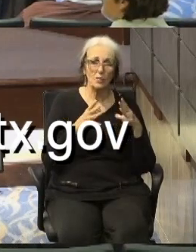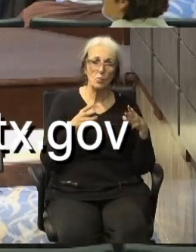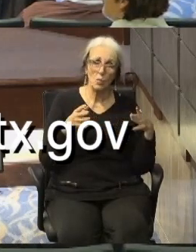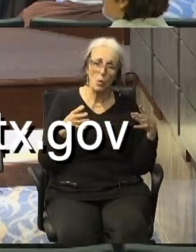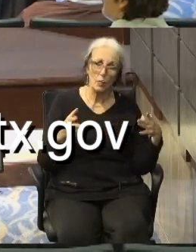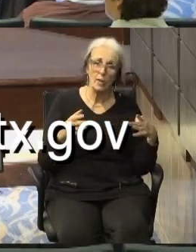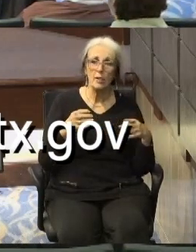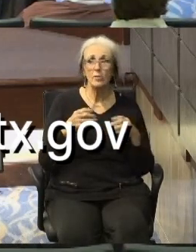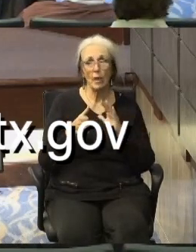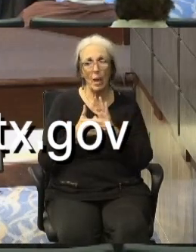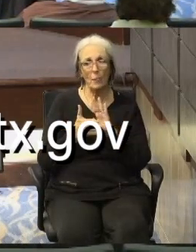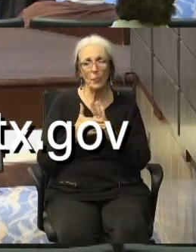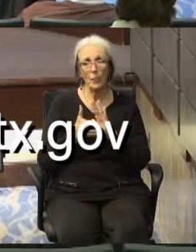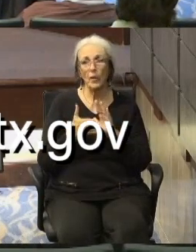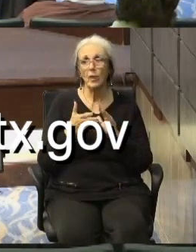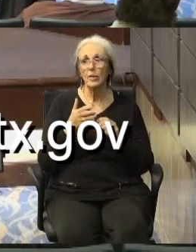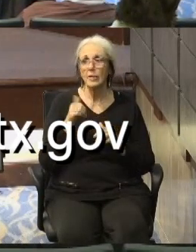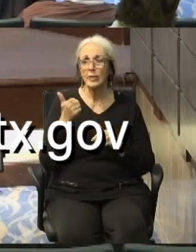254-750-5750 or at